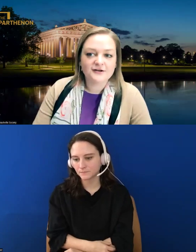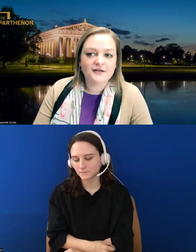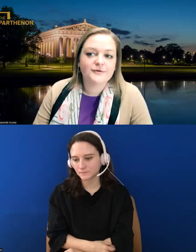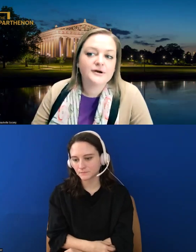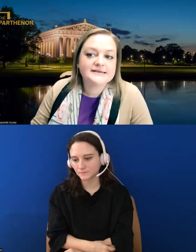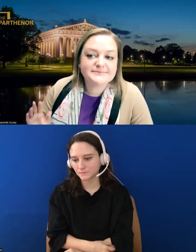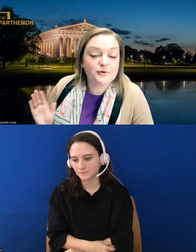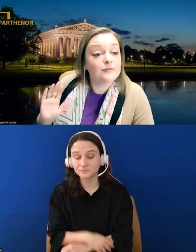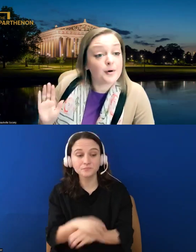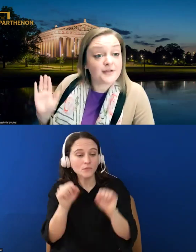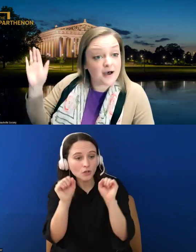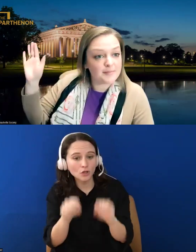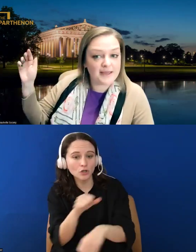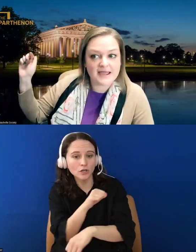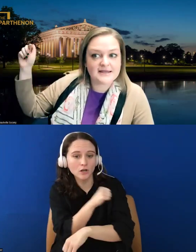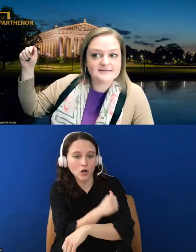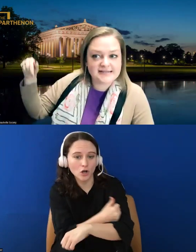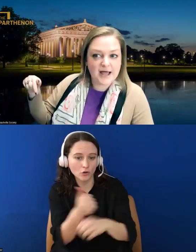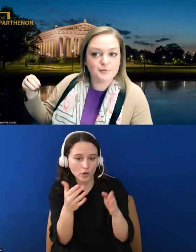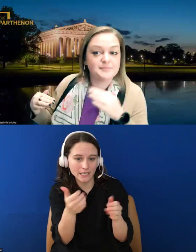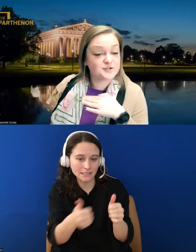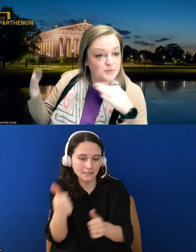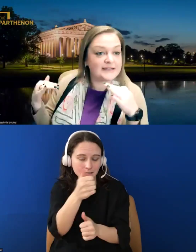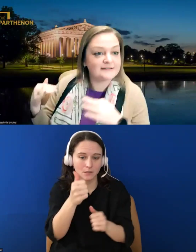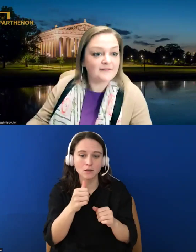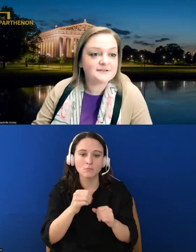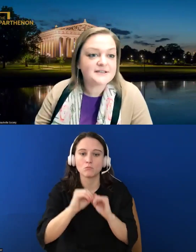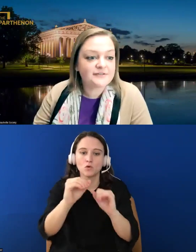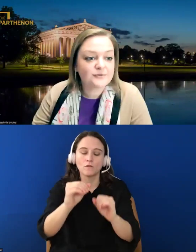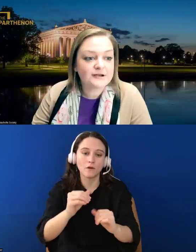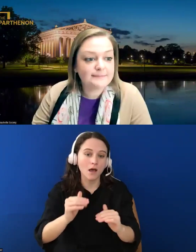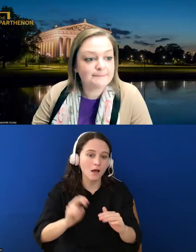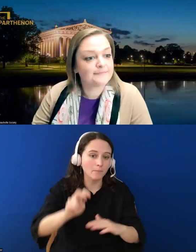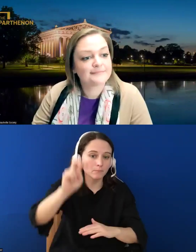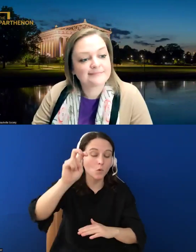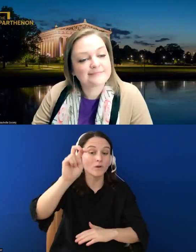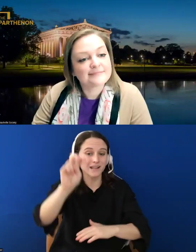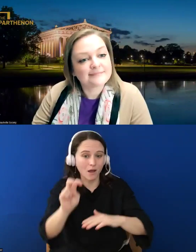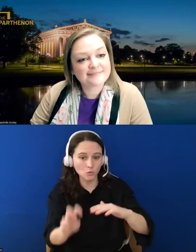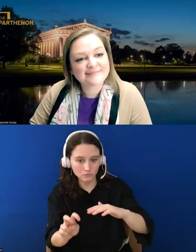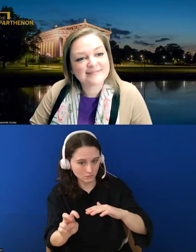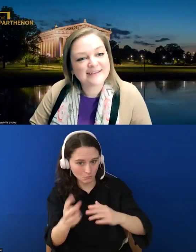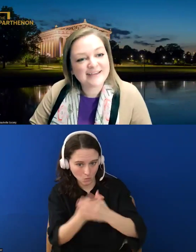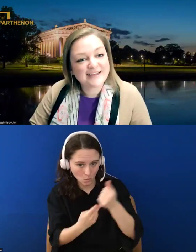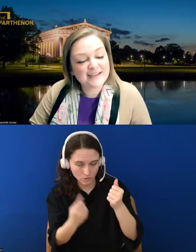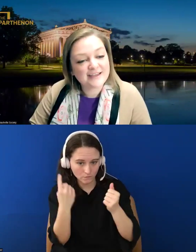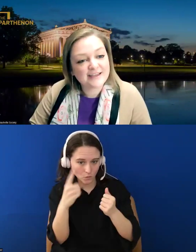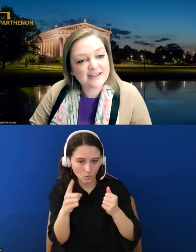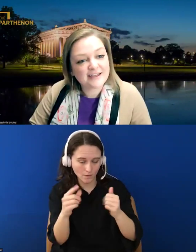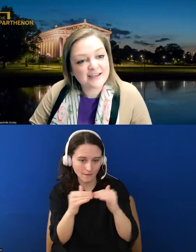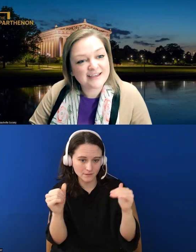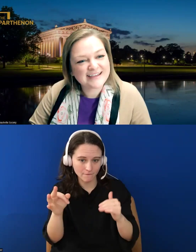And could authorities move both up and down between levels of authority? Oh,